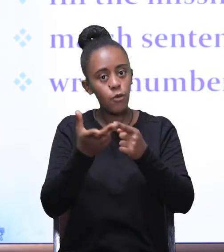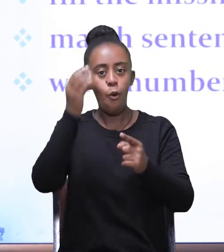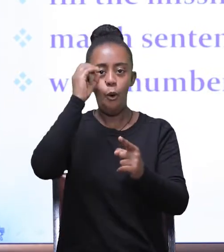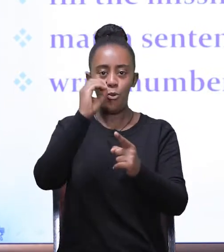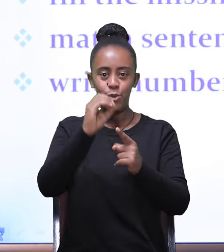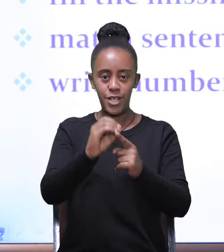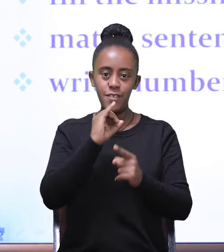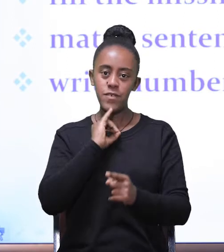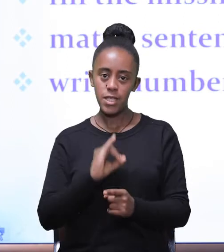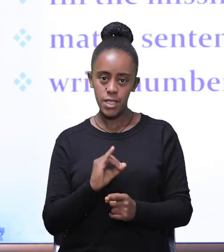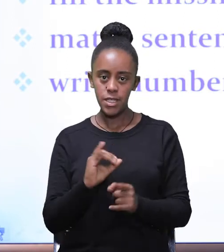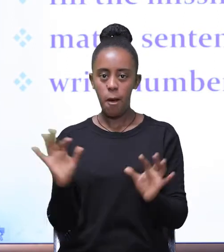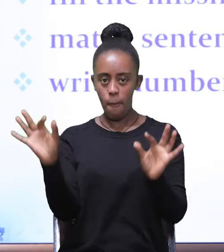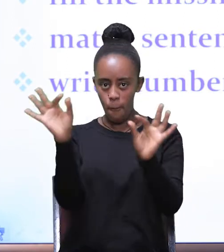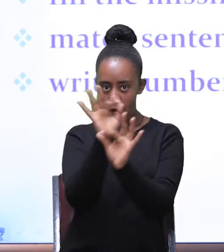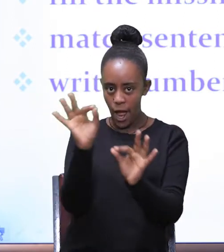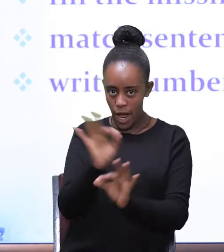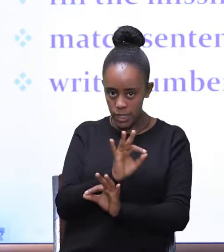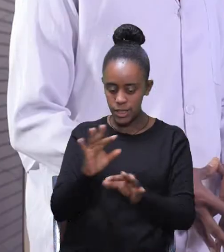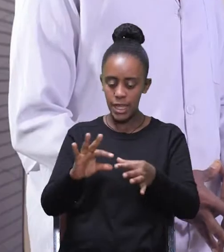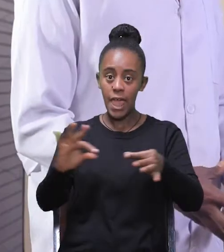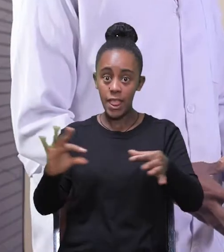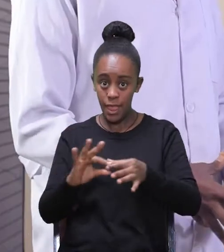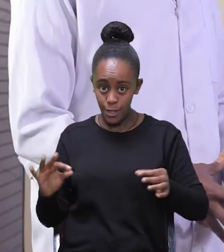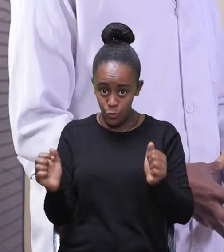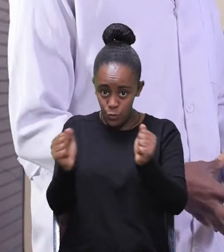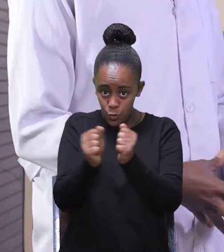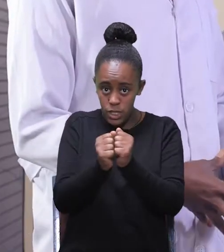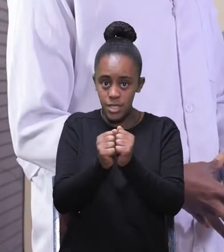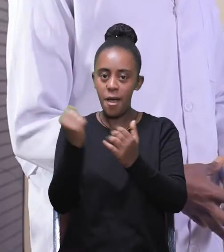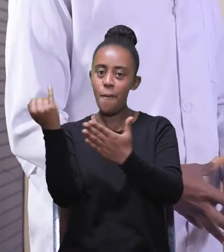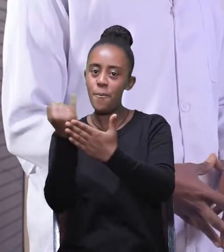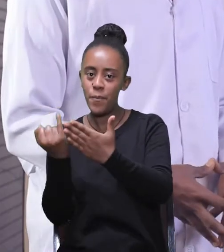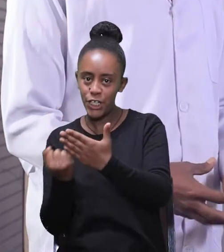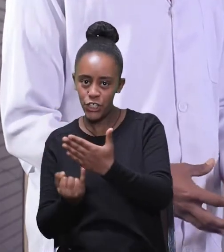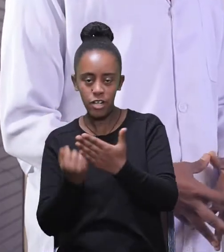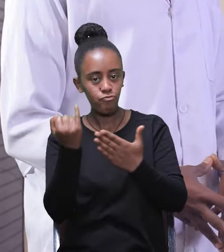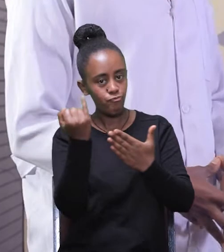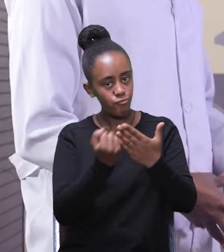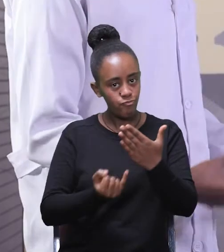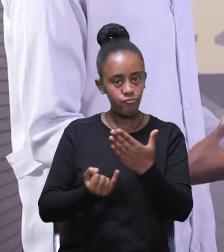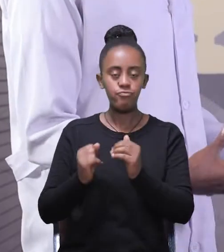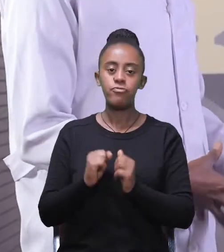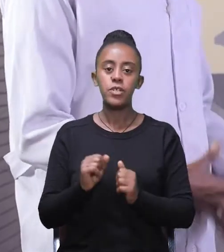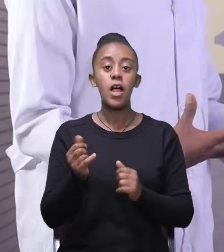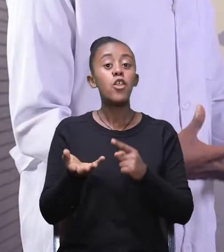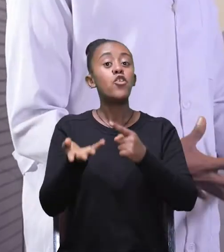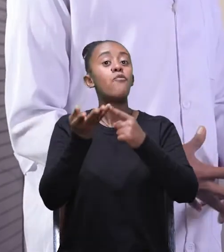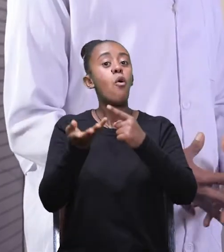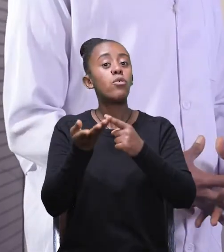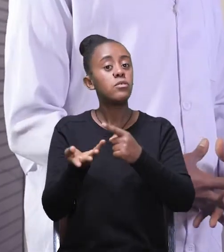is match sentences with pictures. Match sentences with pictures. The